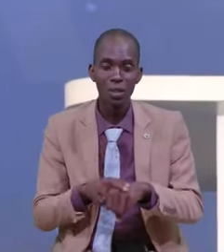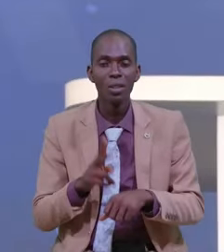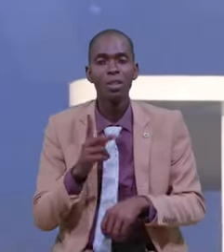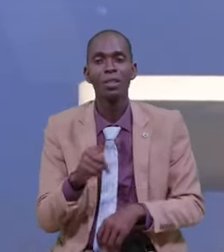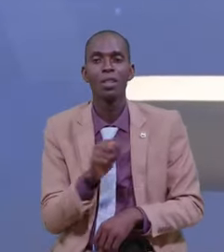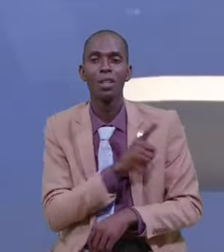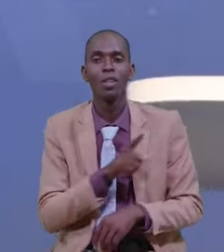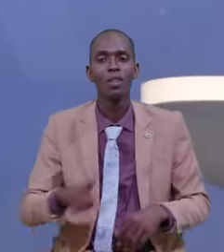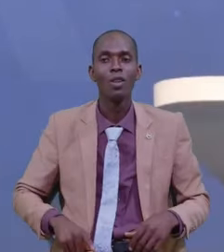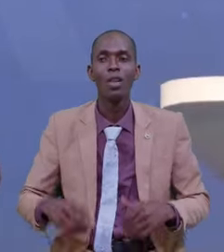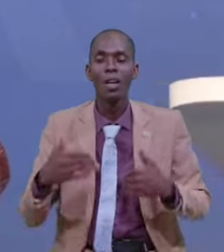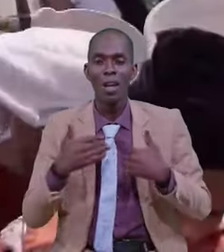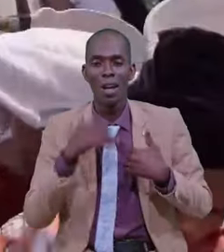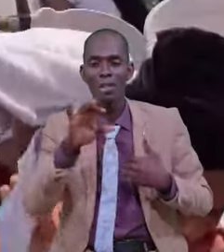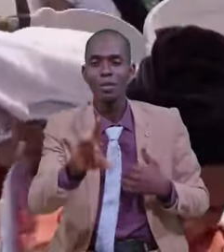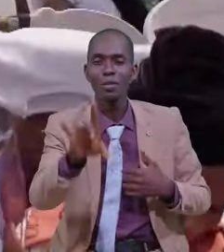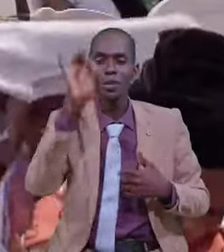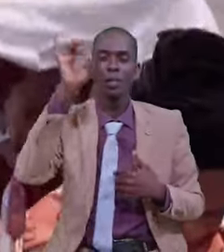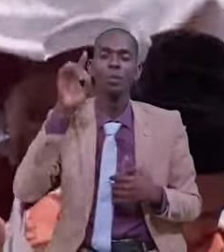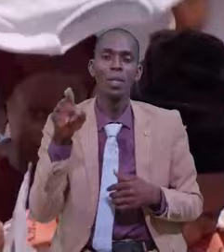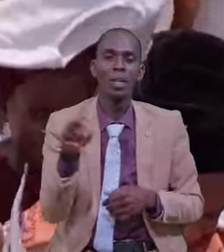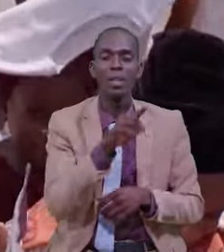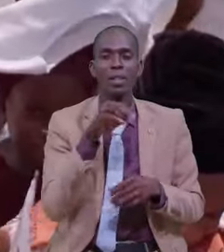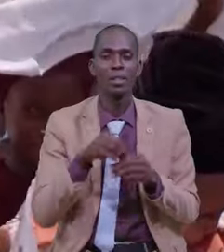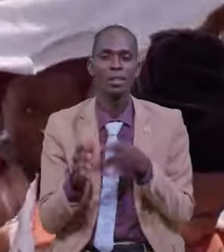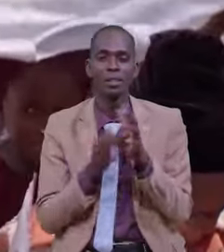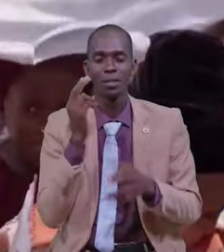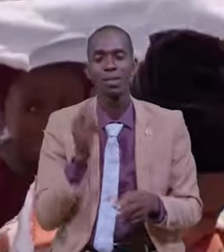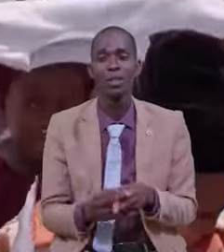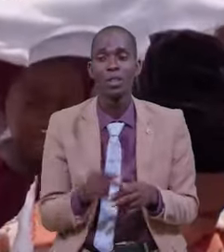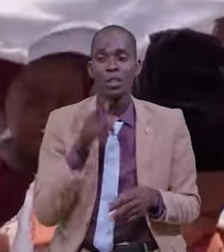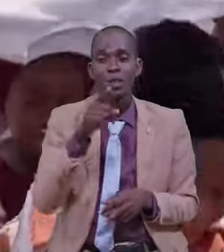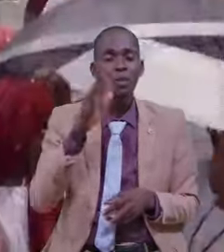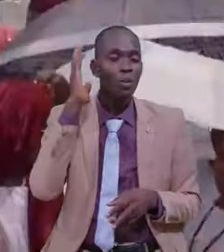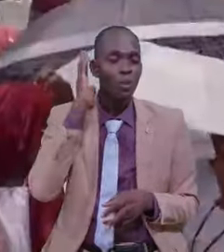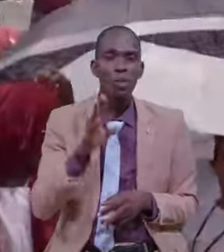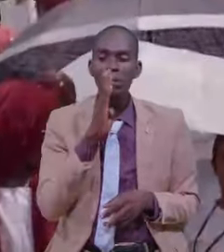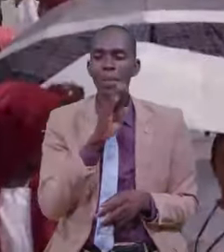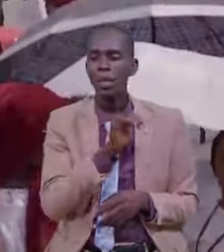has fingered you out. You will be a champion.